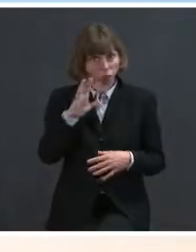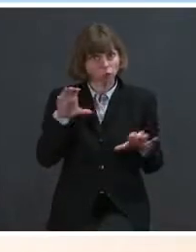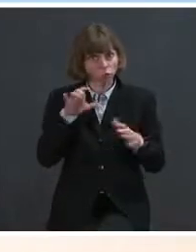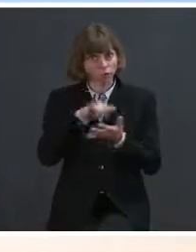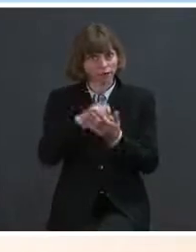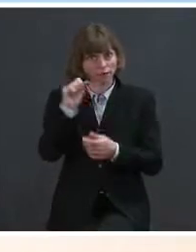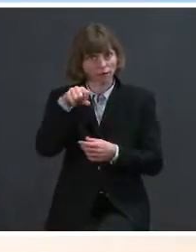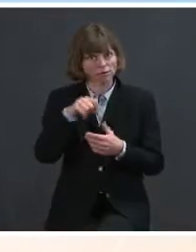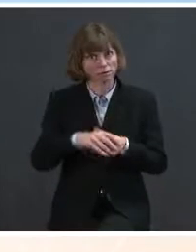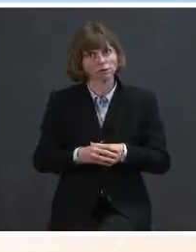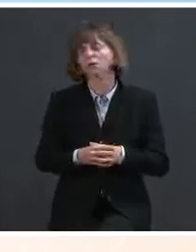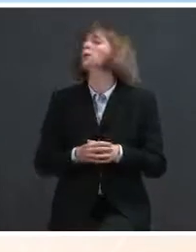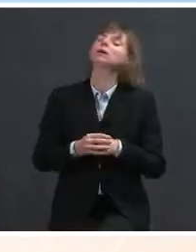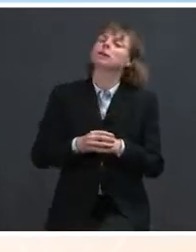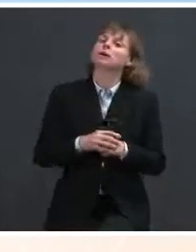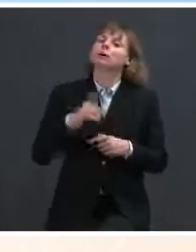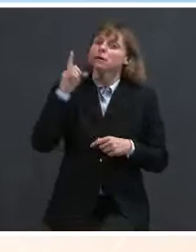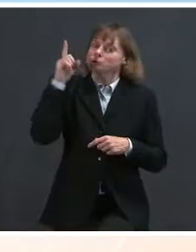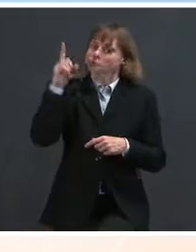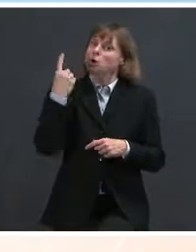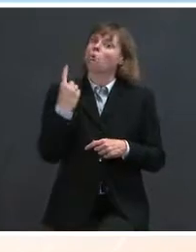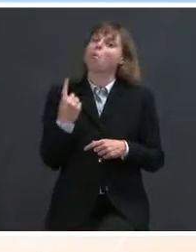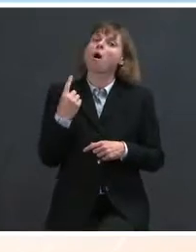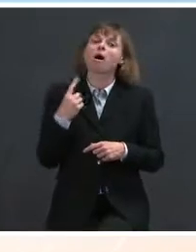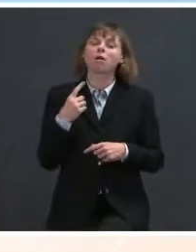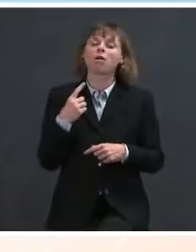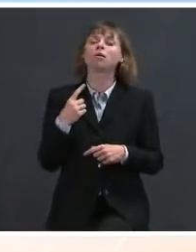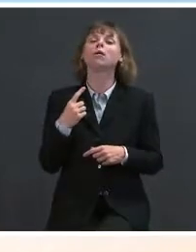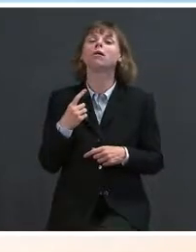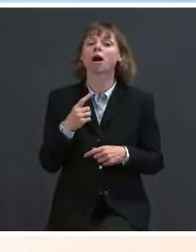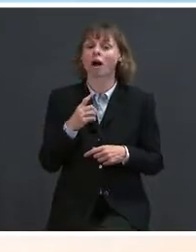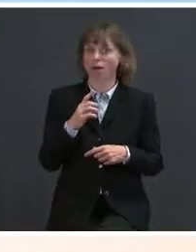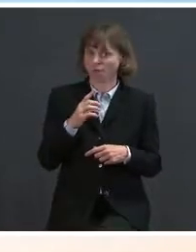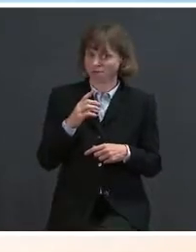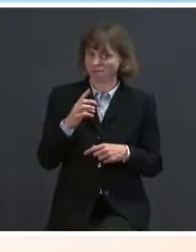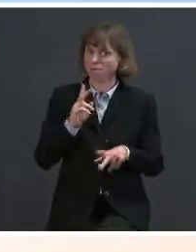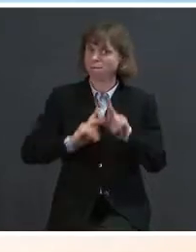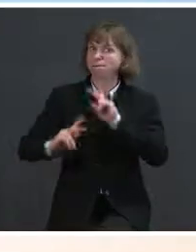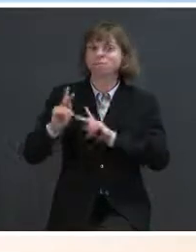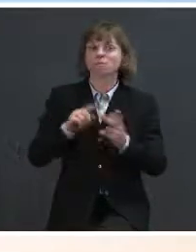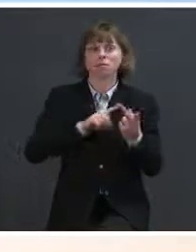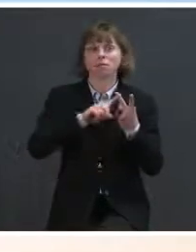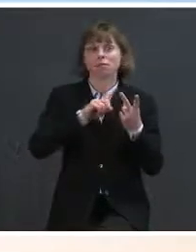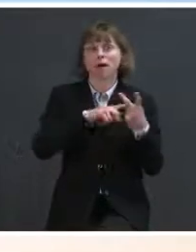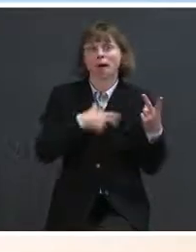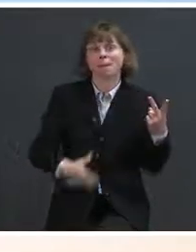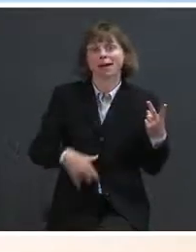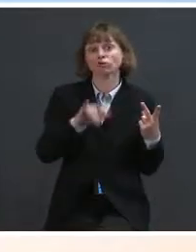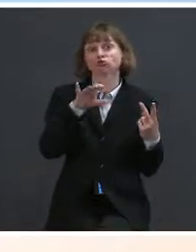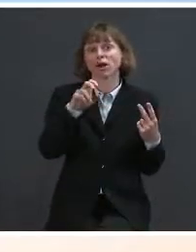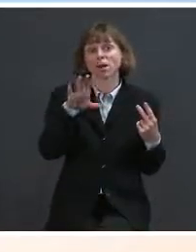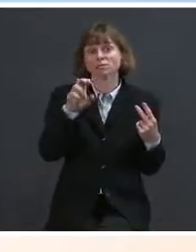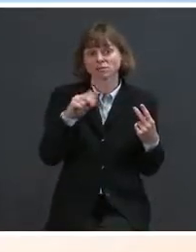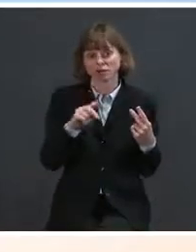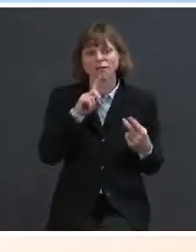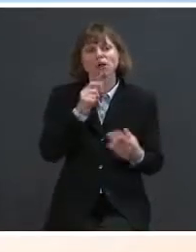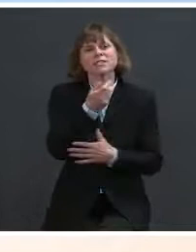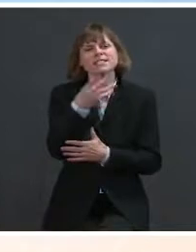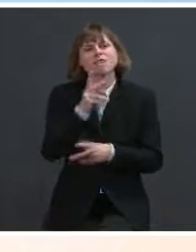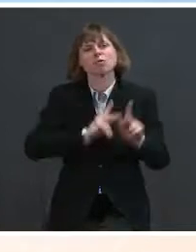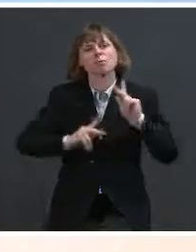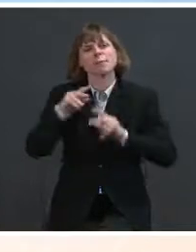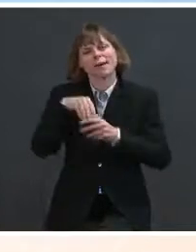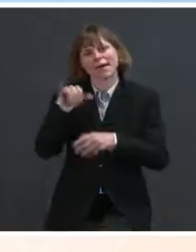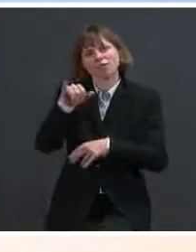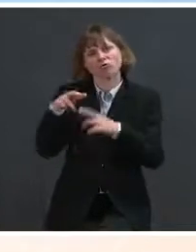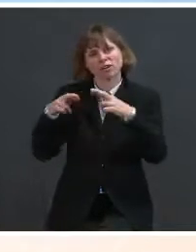that he is one of the voices. Ambassador Jacobson is one of the voices. There are a number of effective voices in the region, including leaders